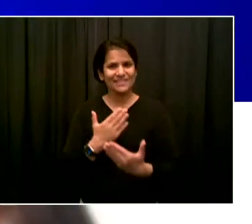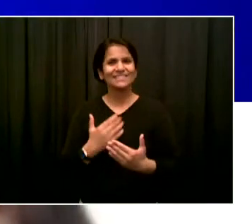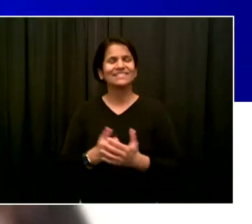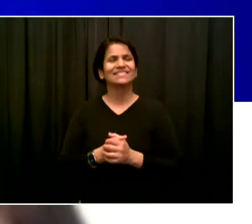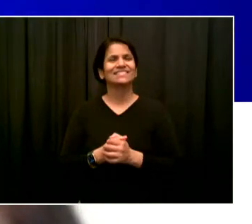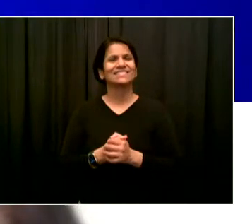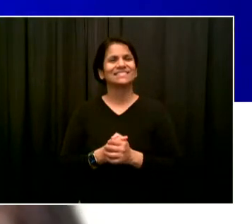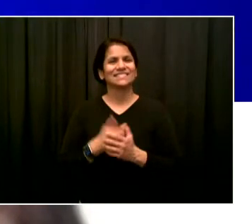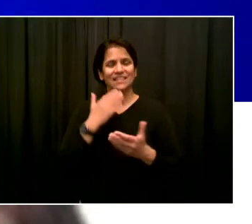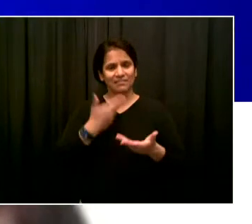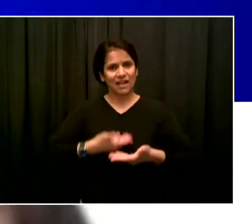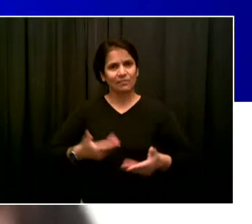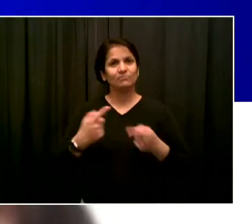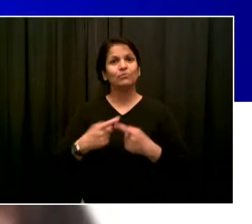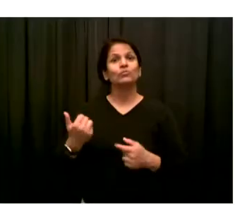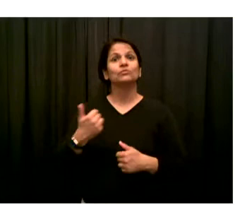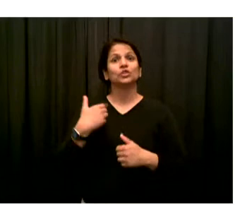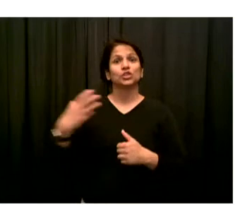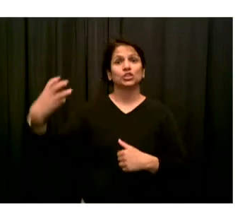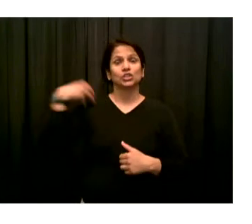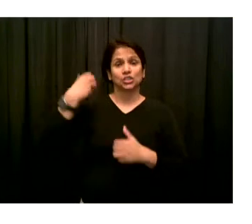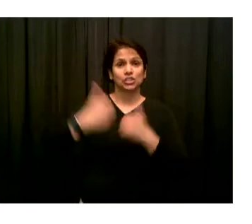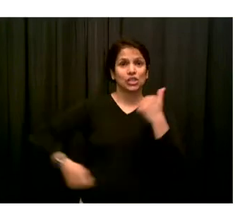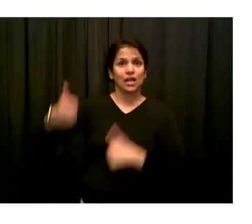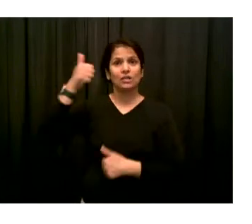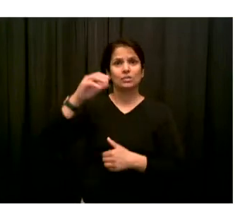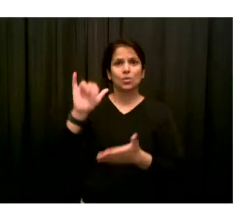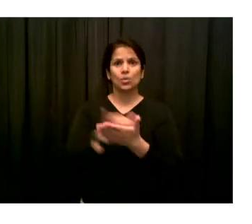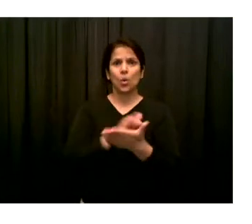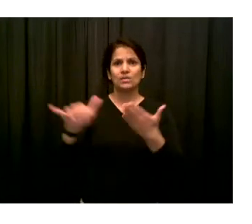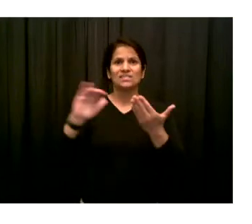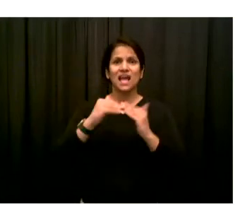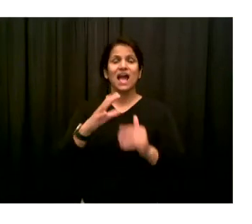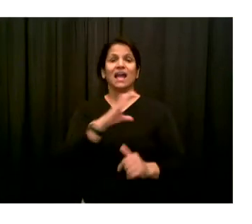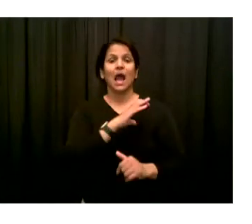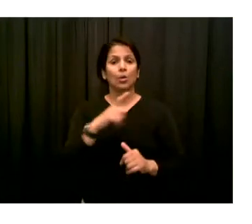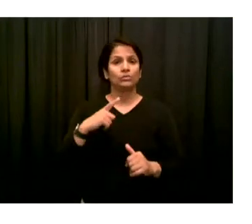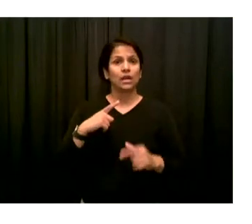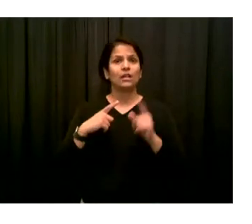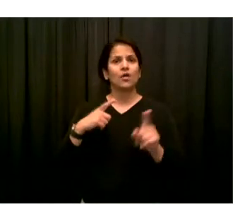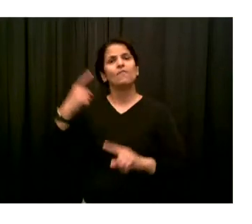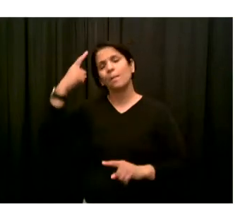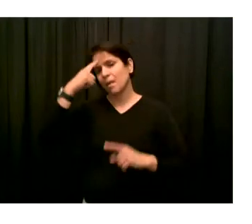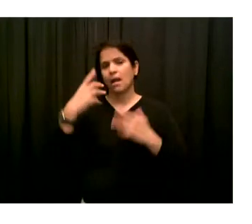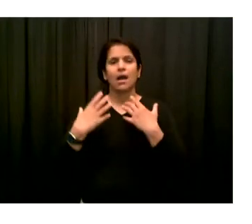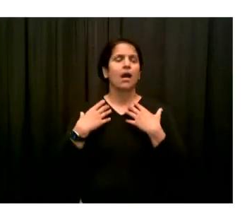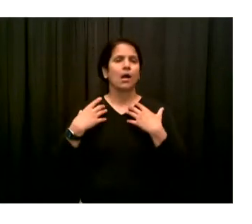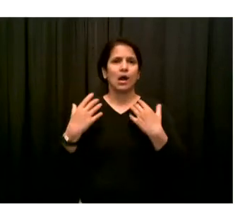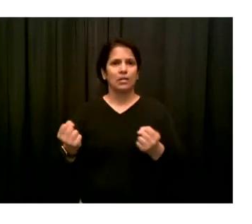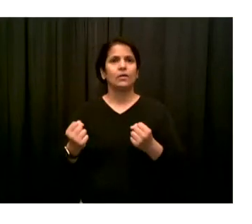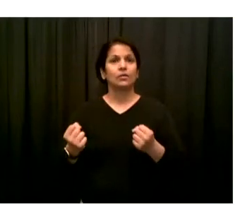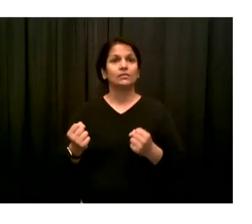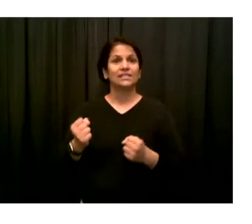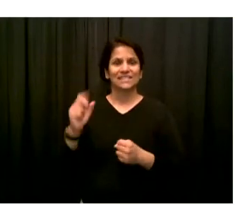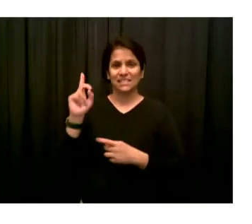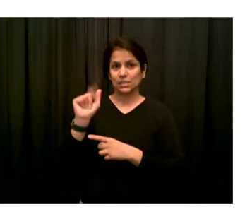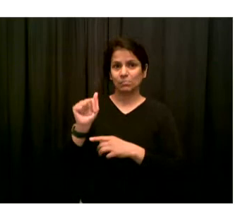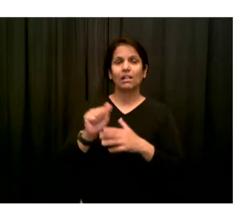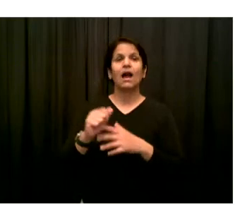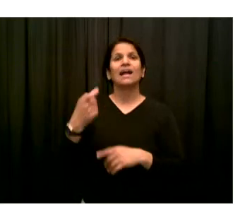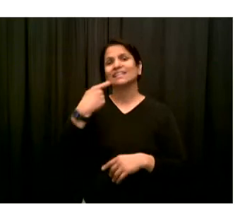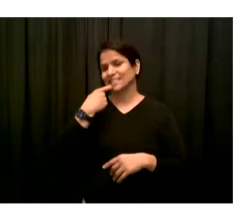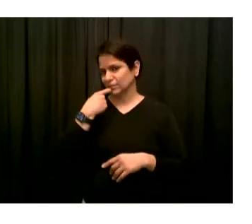York City Council's Committee on Mental Health and Disabilities and Addiction, I am really grateful for your commitment to invest in